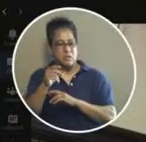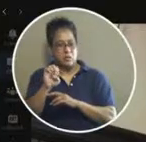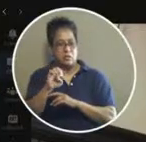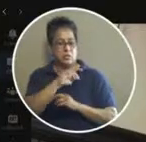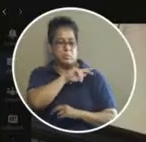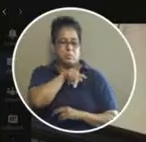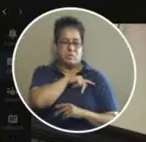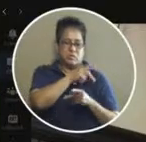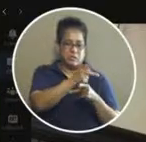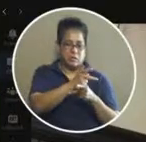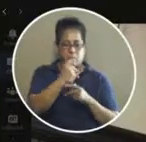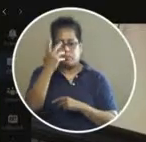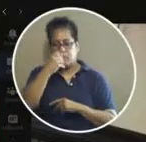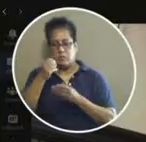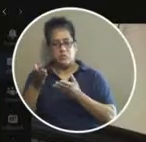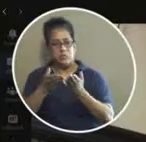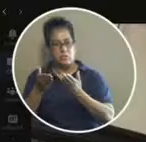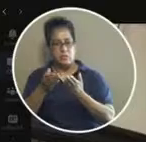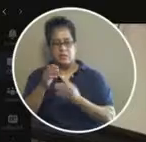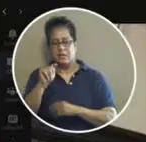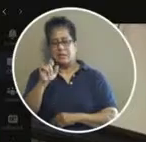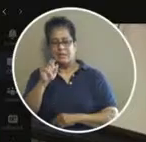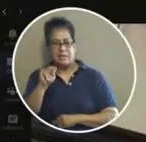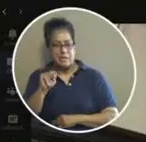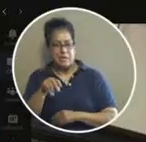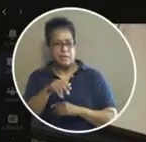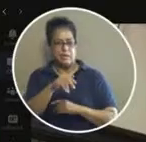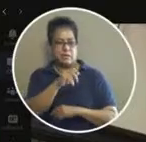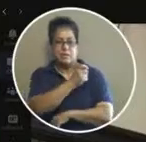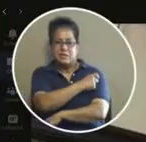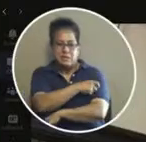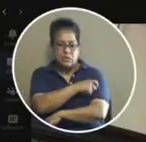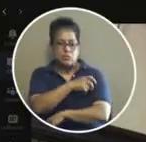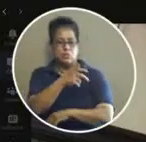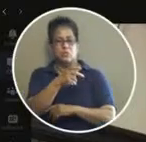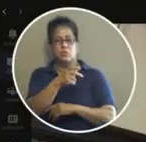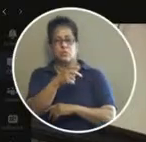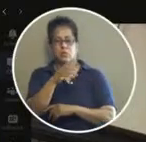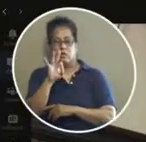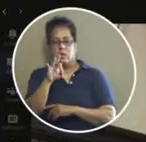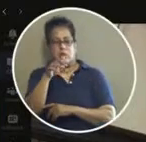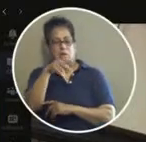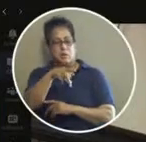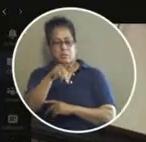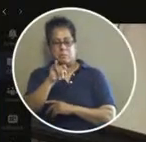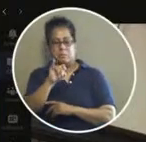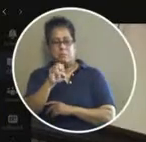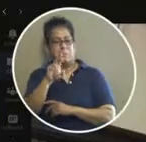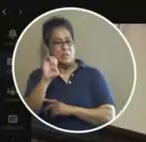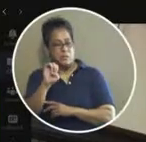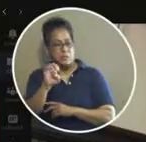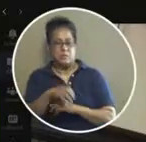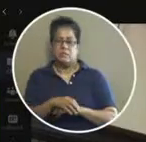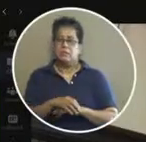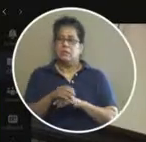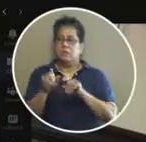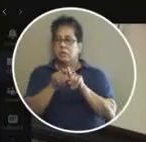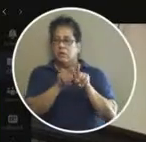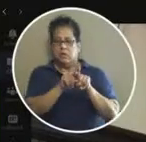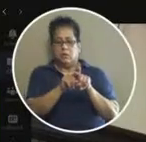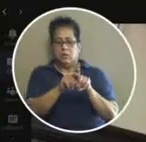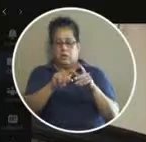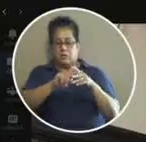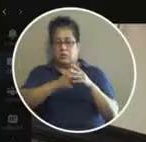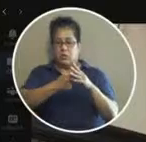care and beauty services such as tanning salons, tattoo parlors, and piercing studios. Starting at